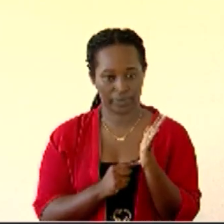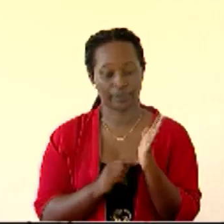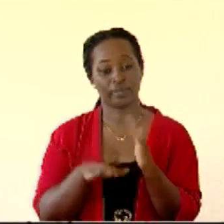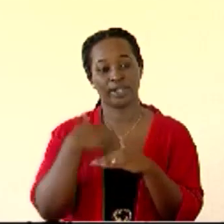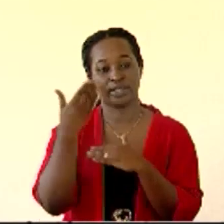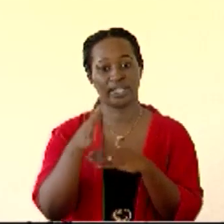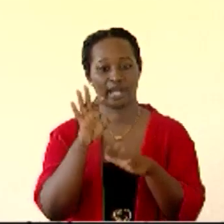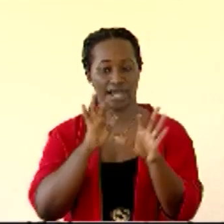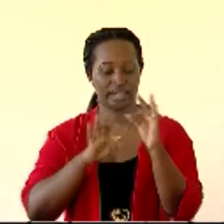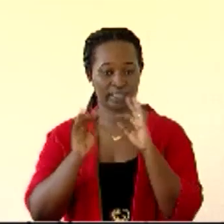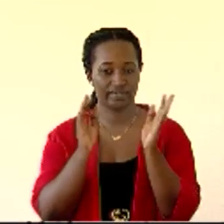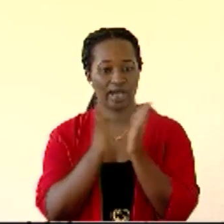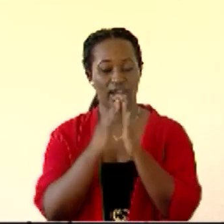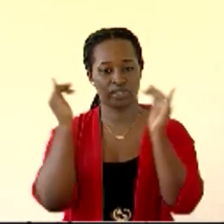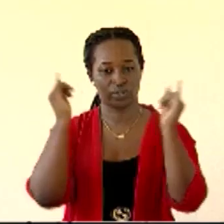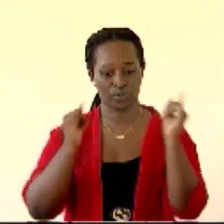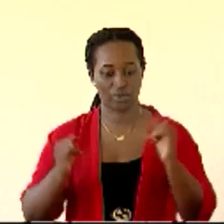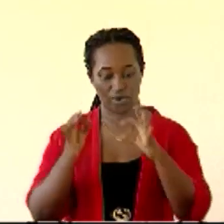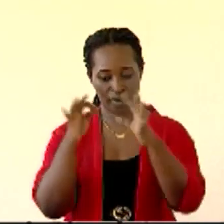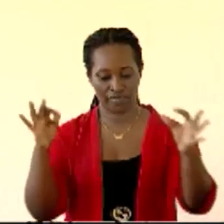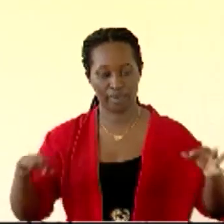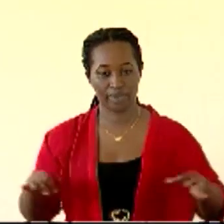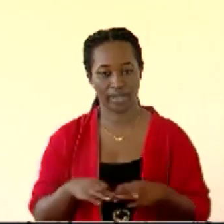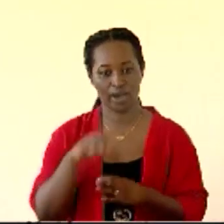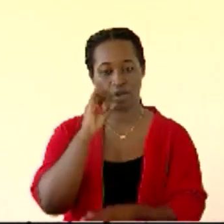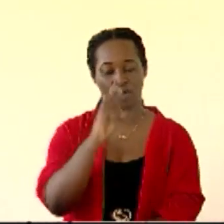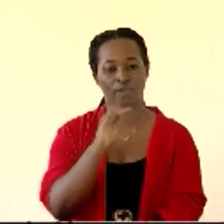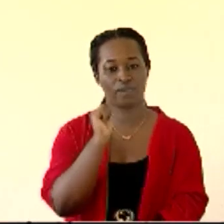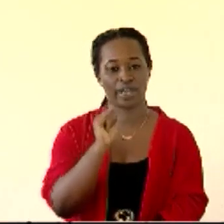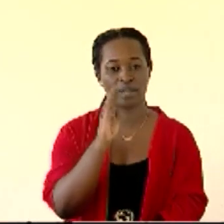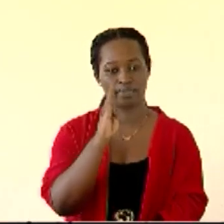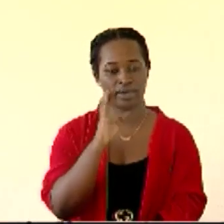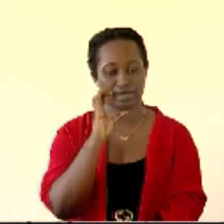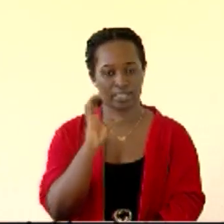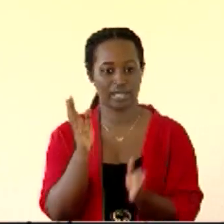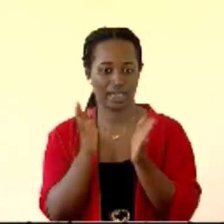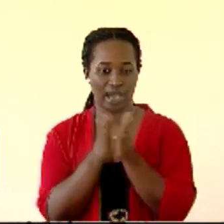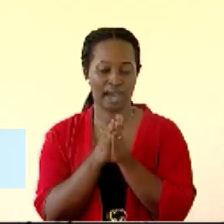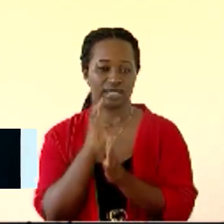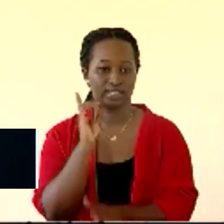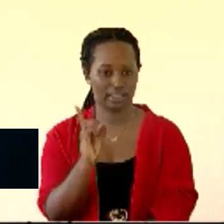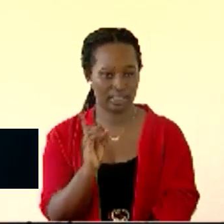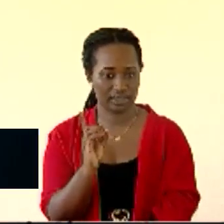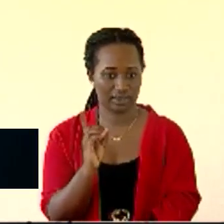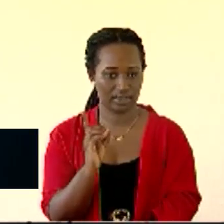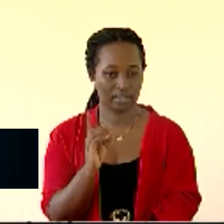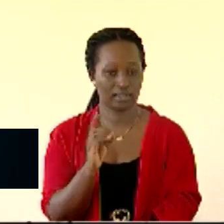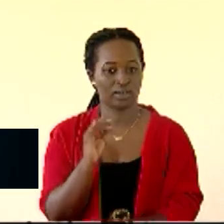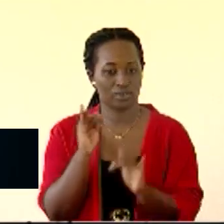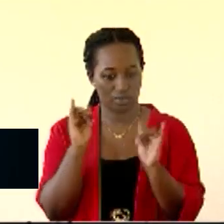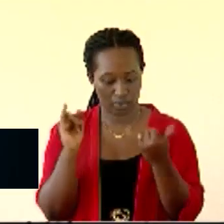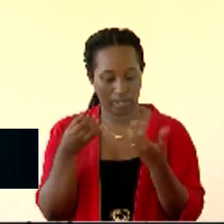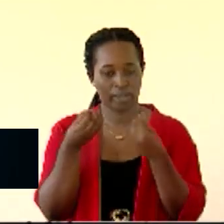identify and draw formula of A, B, C, and D. Give your reasoning. We have been trying to give